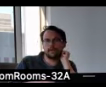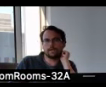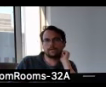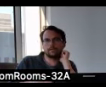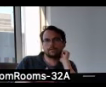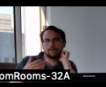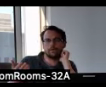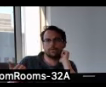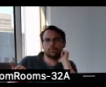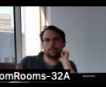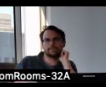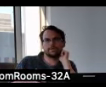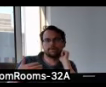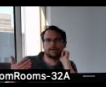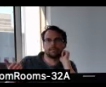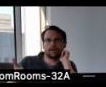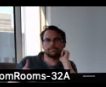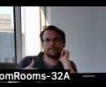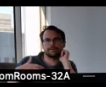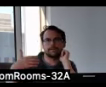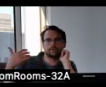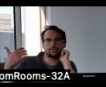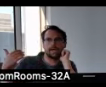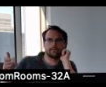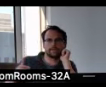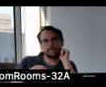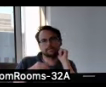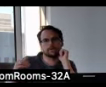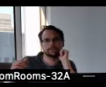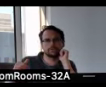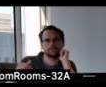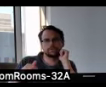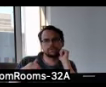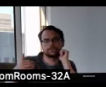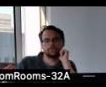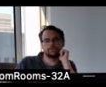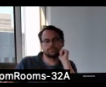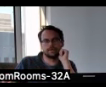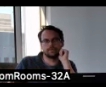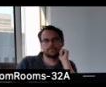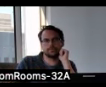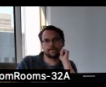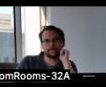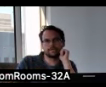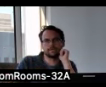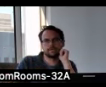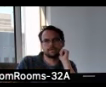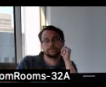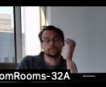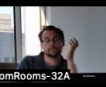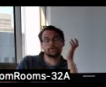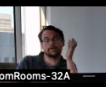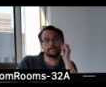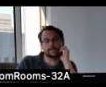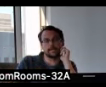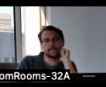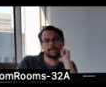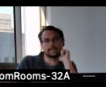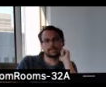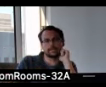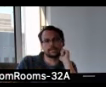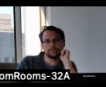lock thing. You want to have a nonprofit in your equity structure to prevent to serve as